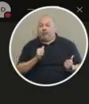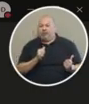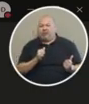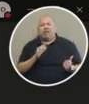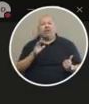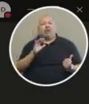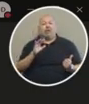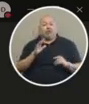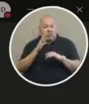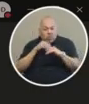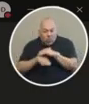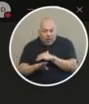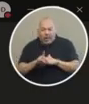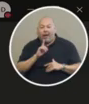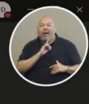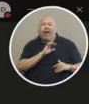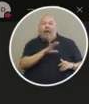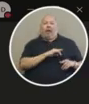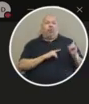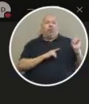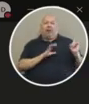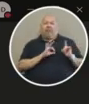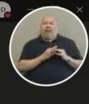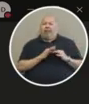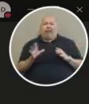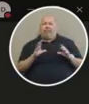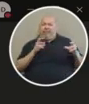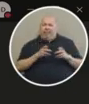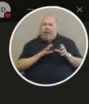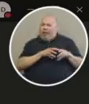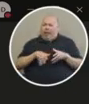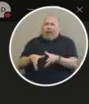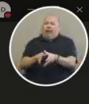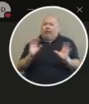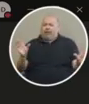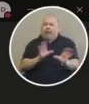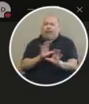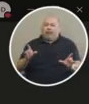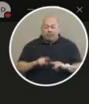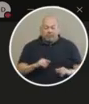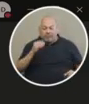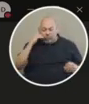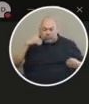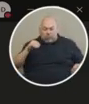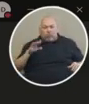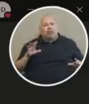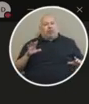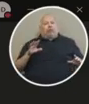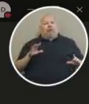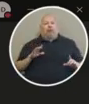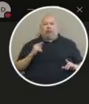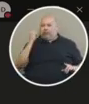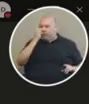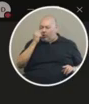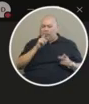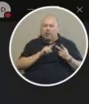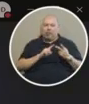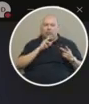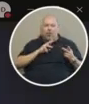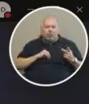the amount of people from a household entering into these grocery stores? Because these grocery stores, these Targets, these